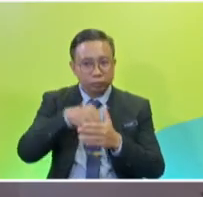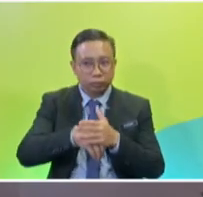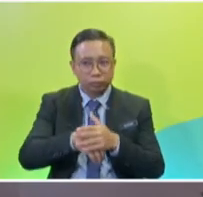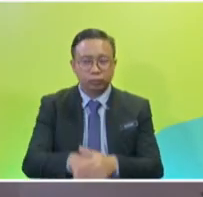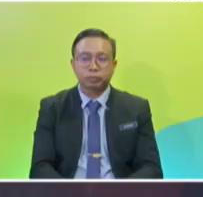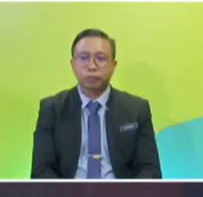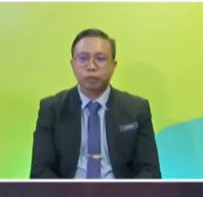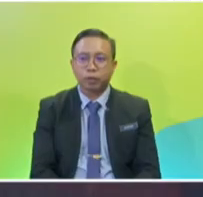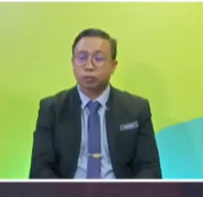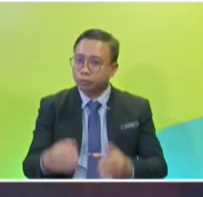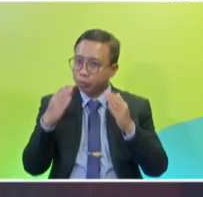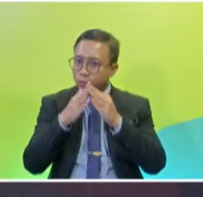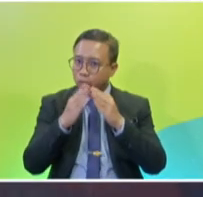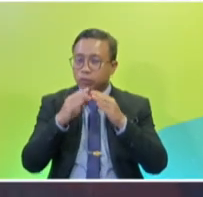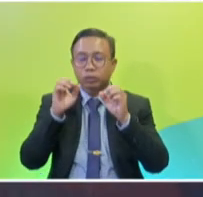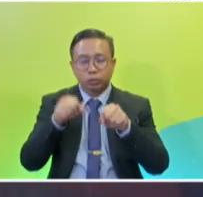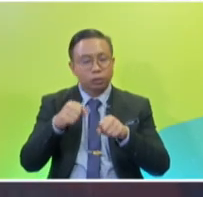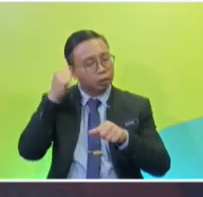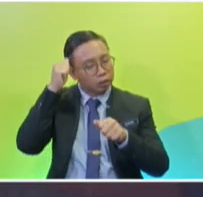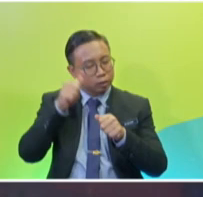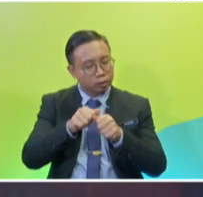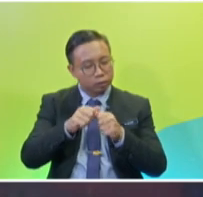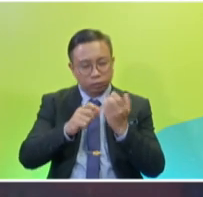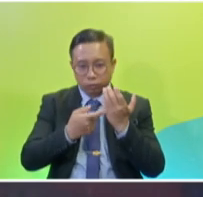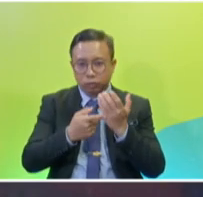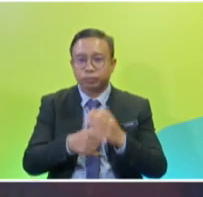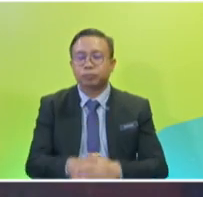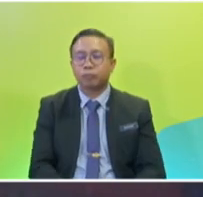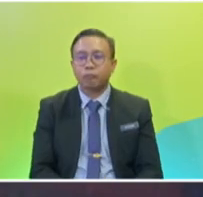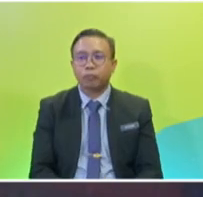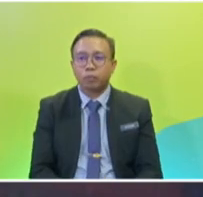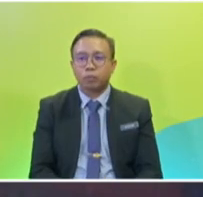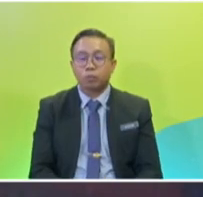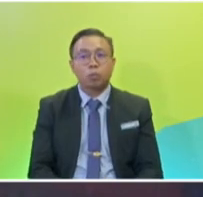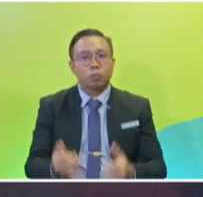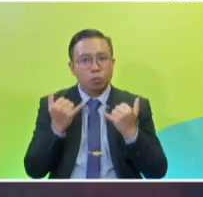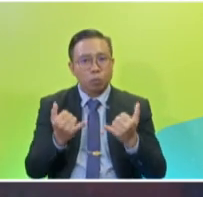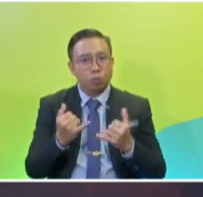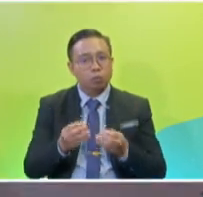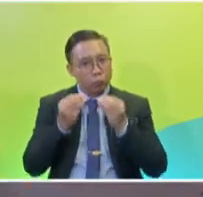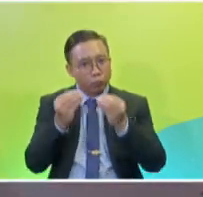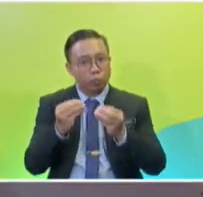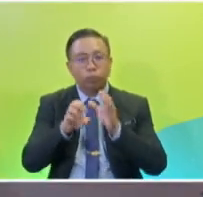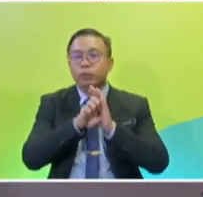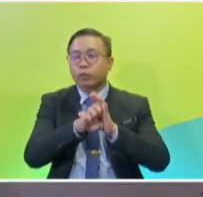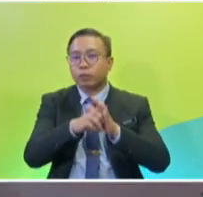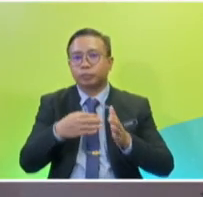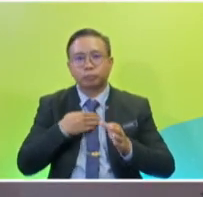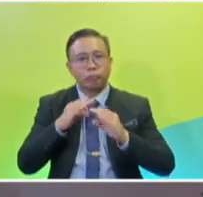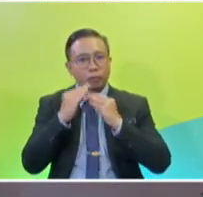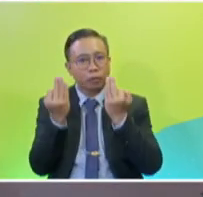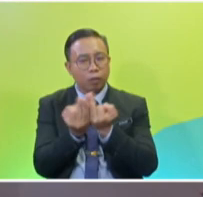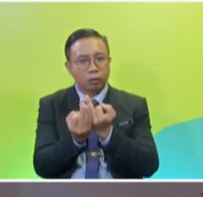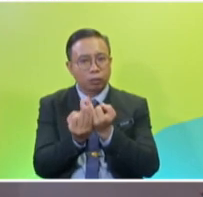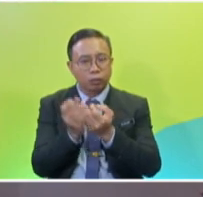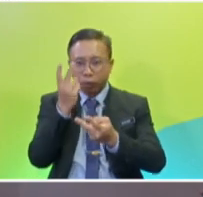those at home can also refresh back with that and take a picture perhaps. Exactly, mm-hmm, yes. So now, let me just give you an example. My family vacation, that